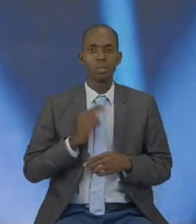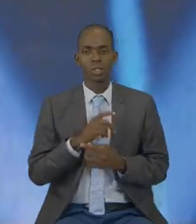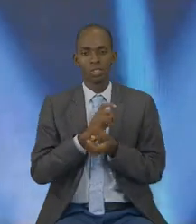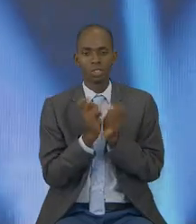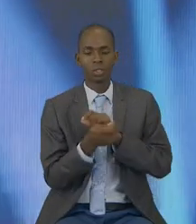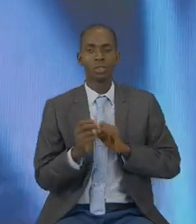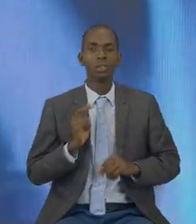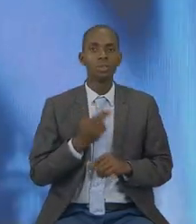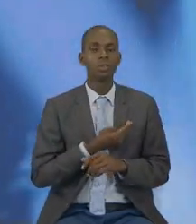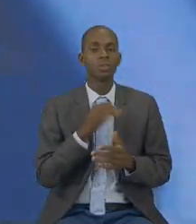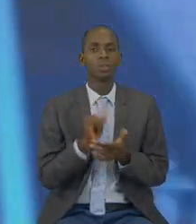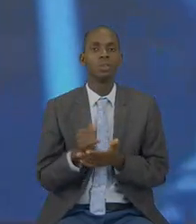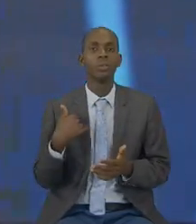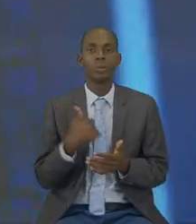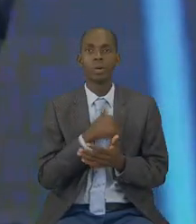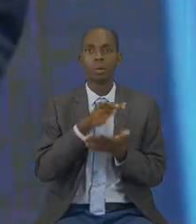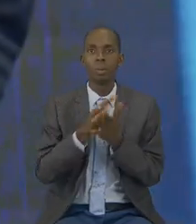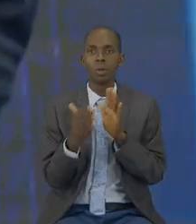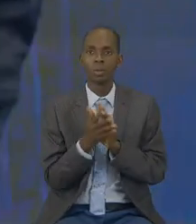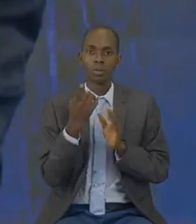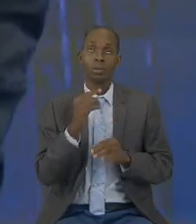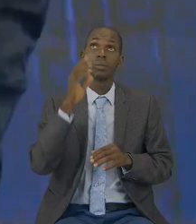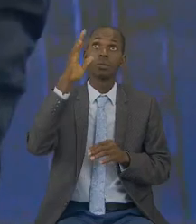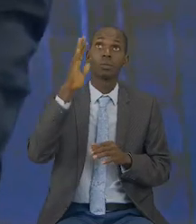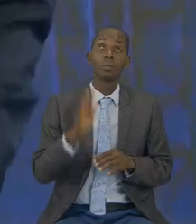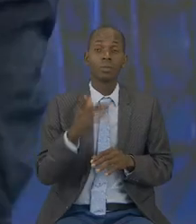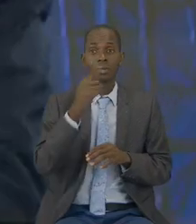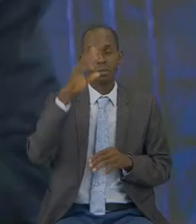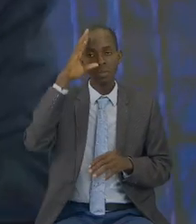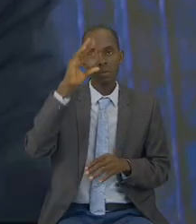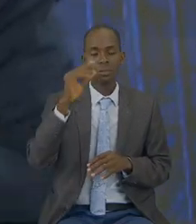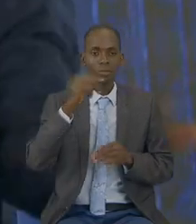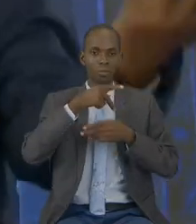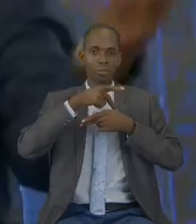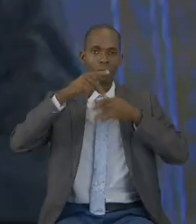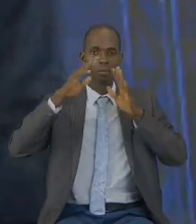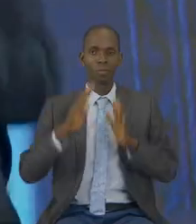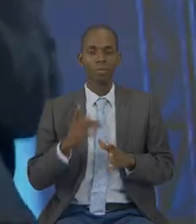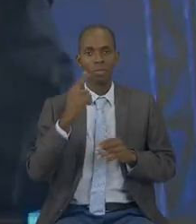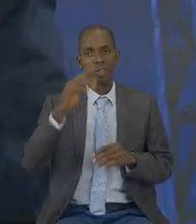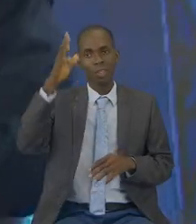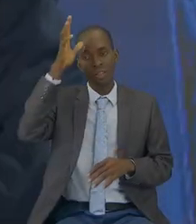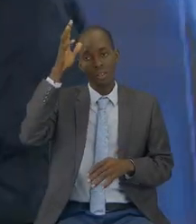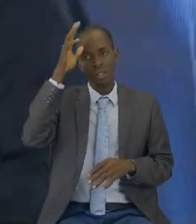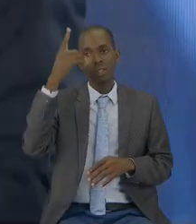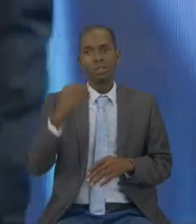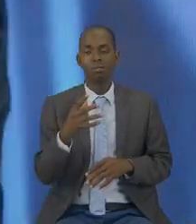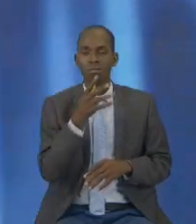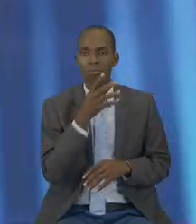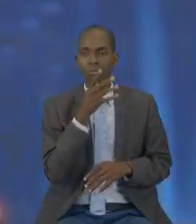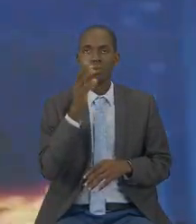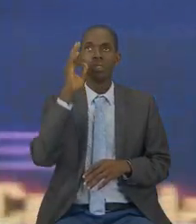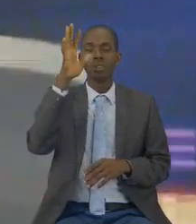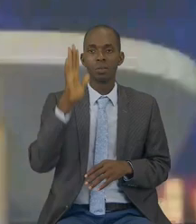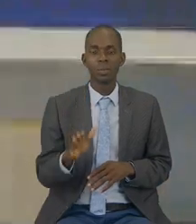that we become the minister, the man, the professional, the father, the mother, the pastor,